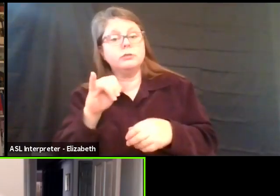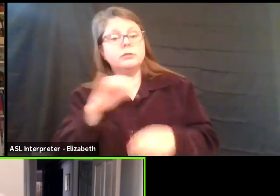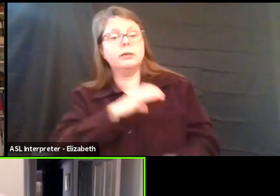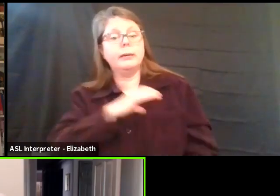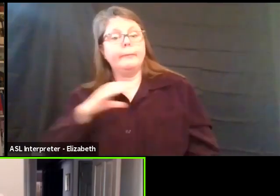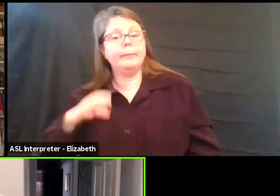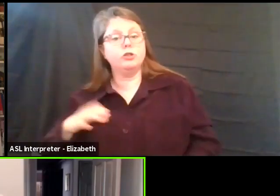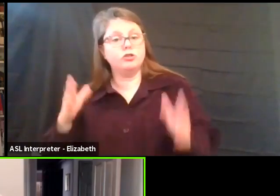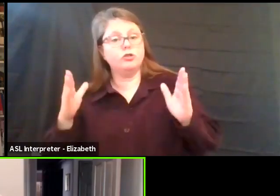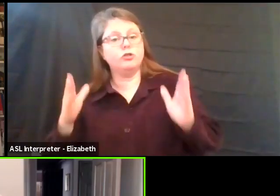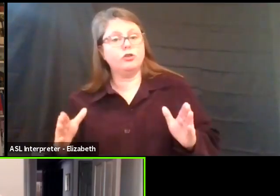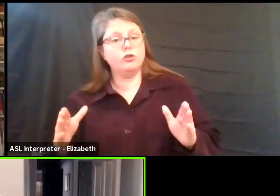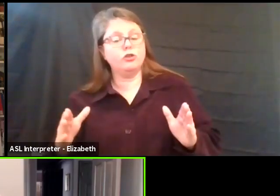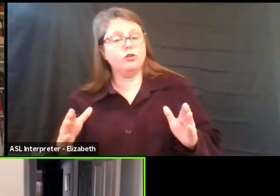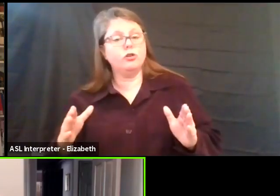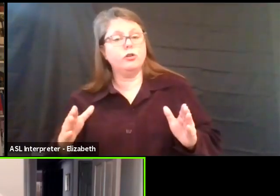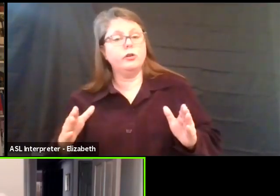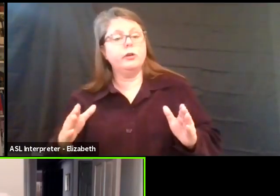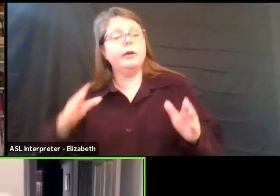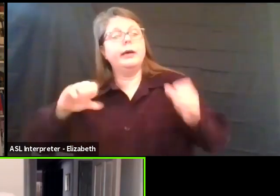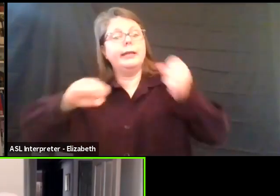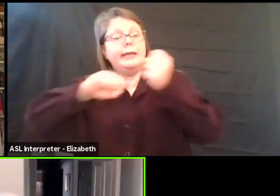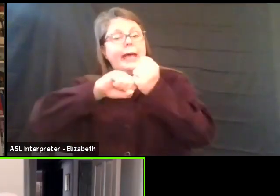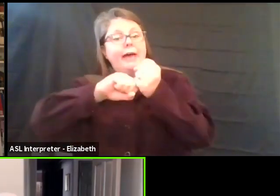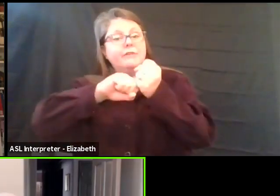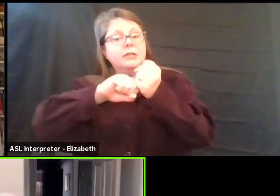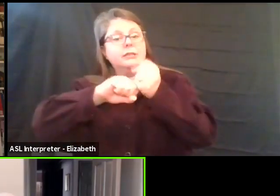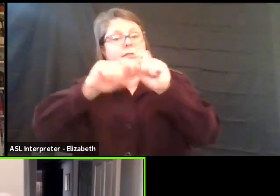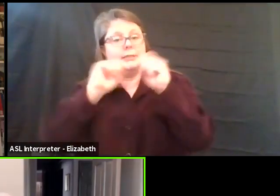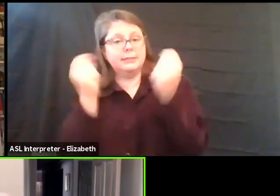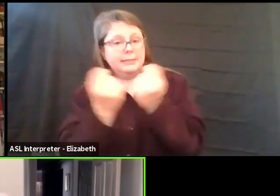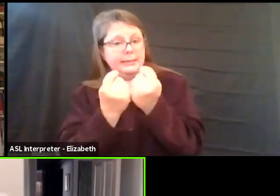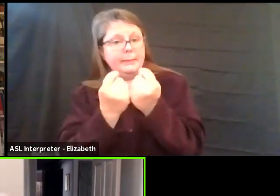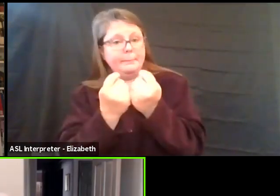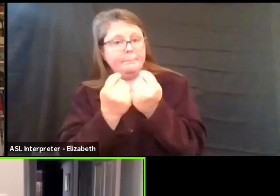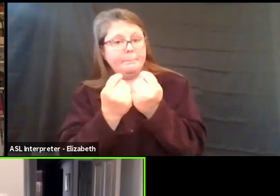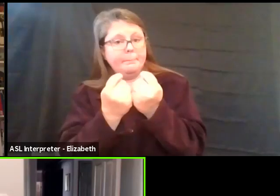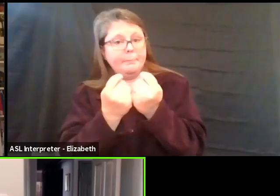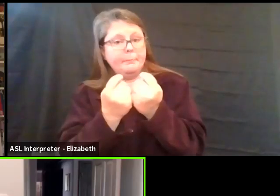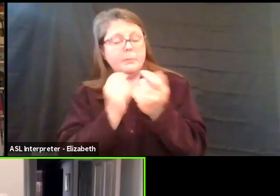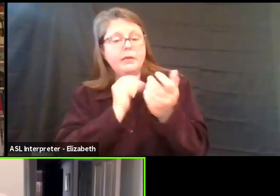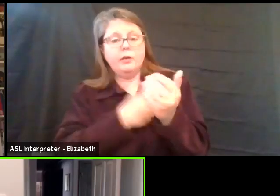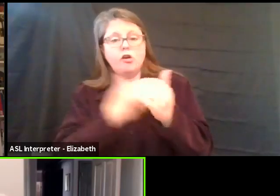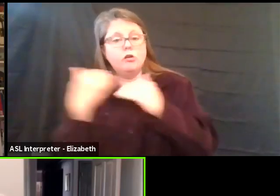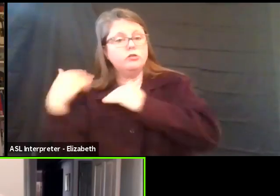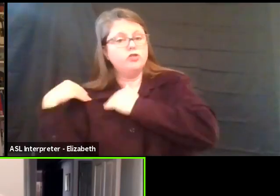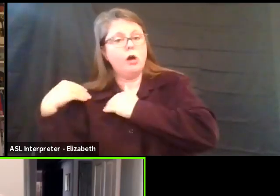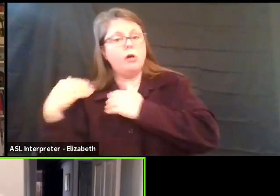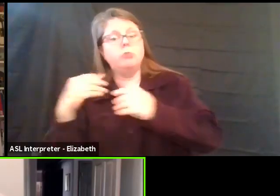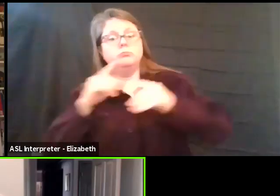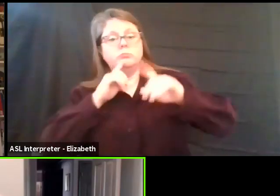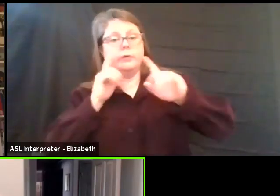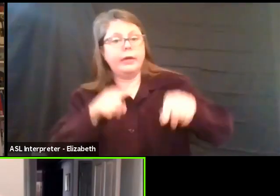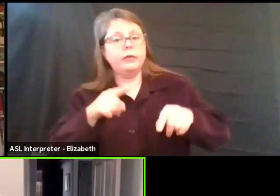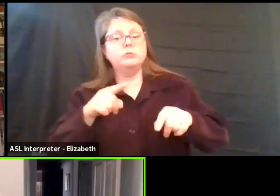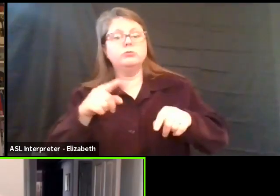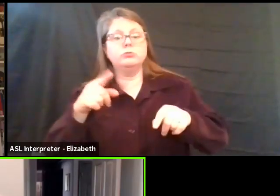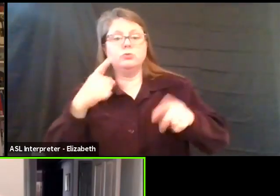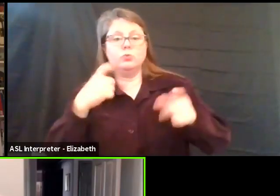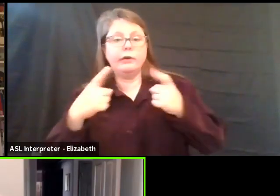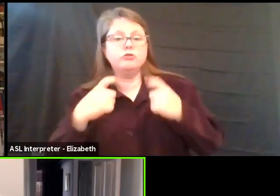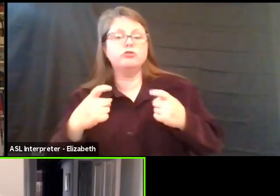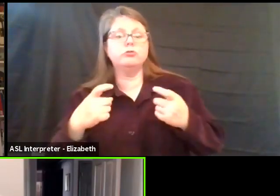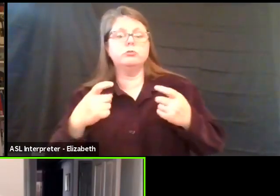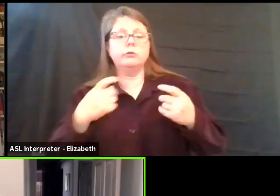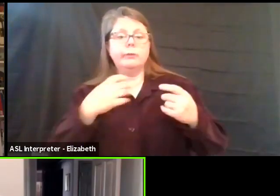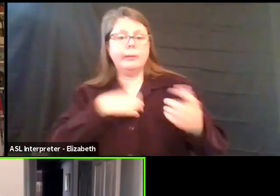We have an advocacy team, and all we do really is answer questions and handle complaints that people